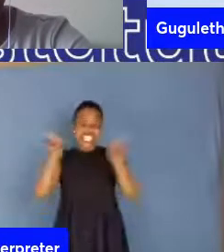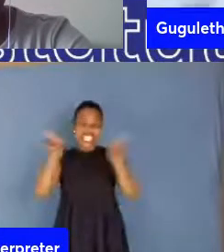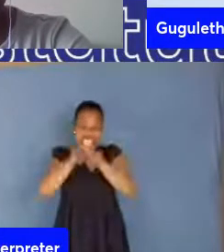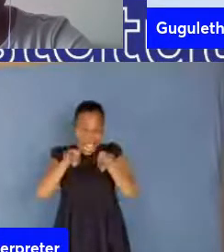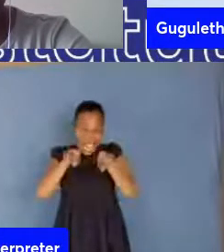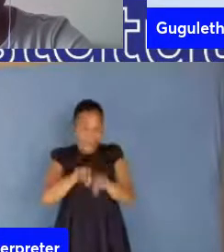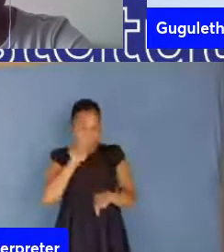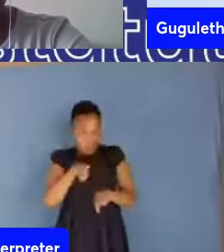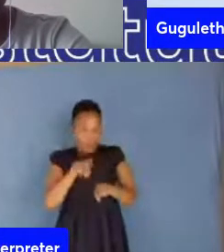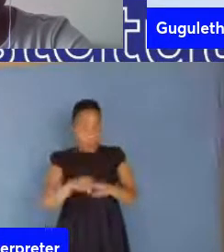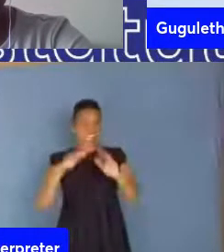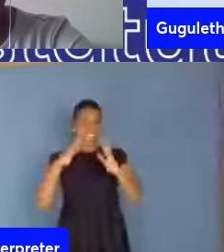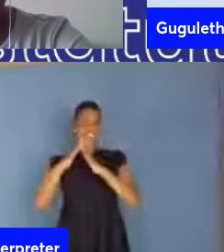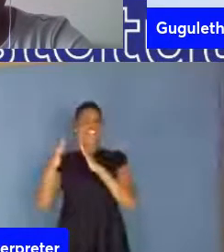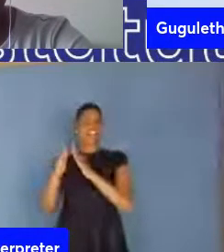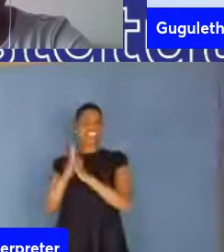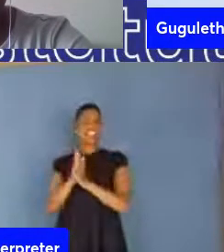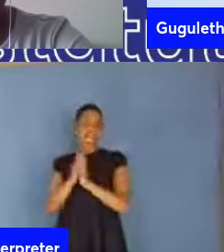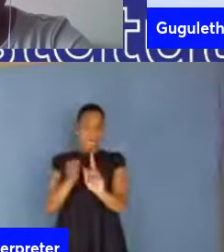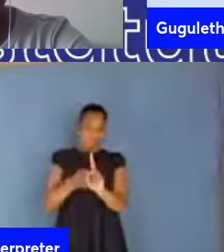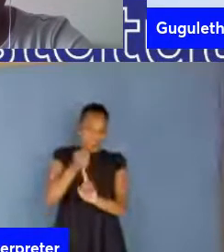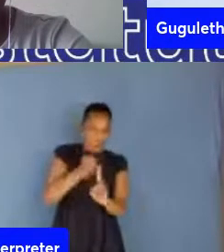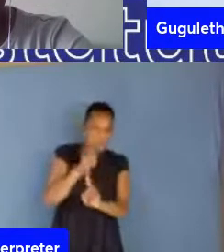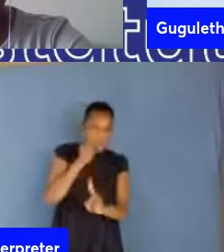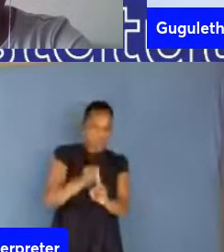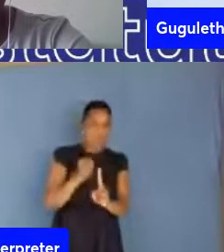movies and what we consume, the entertainment. So